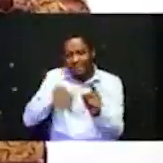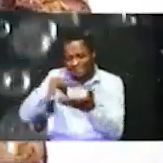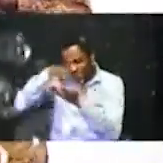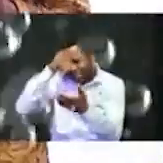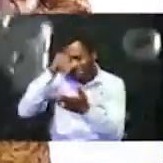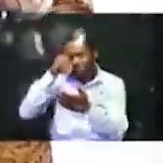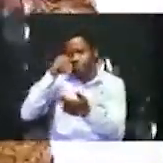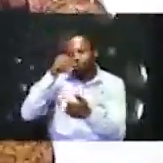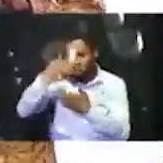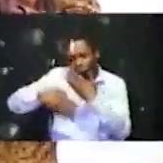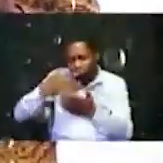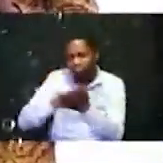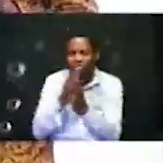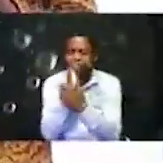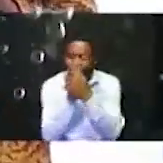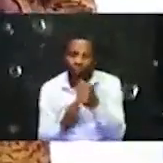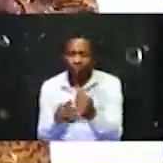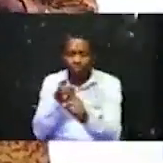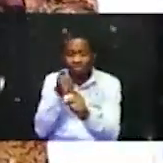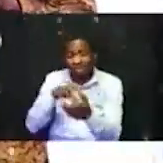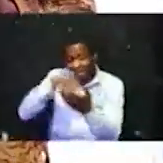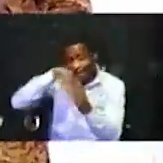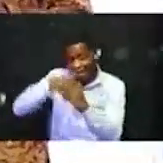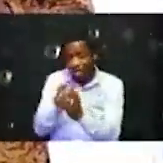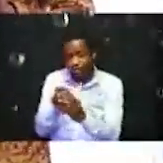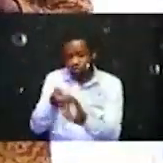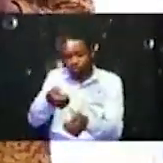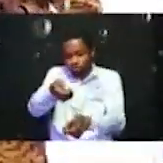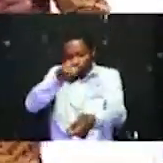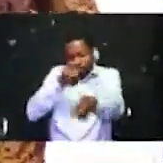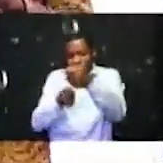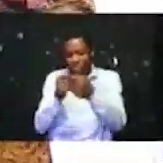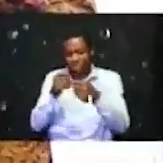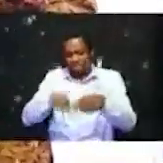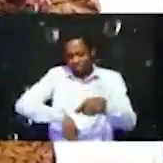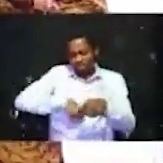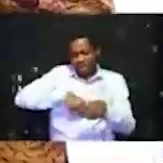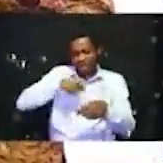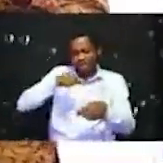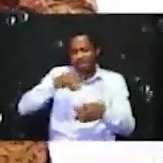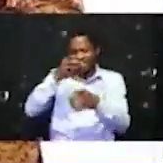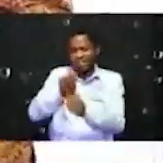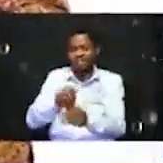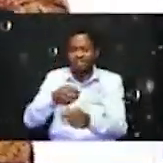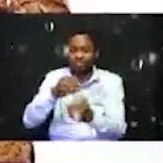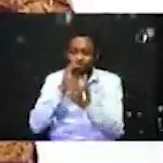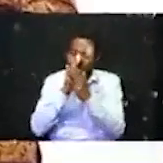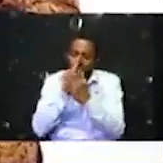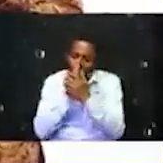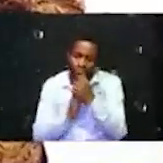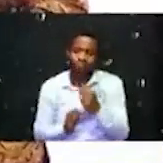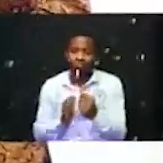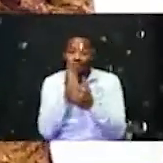pride. Na se obo mode a yes ade ne ho adwuma se ne be ya ahomaso e wo mu no ahobrase betumi ababesha na mu. Now humility is